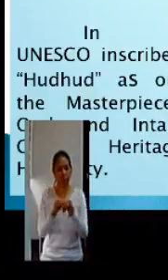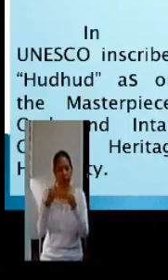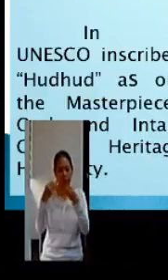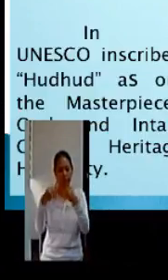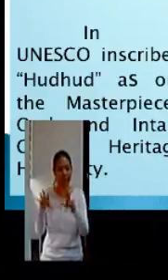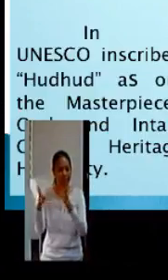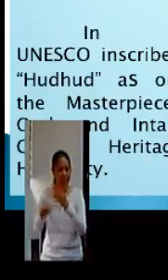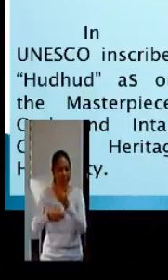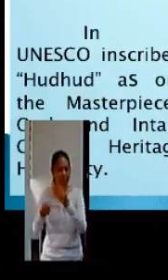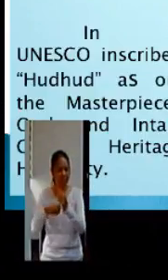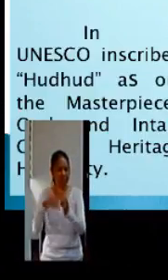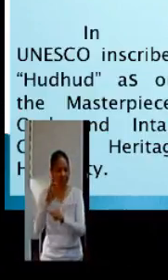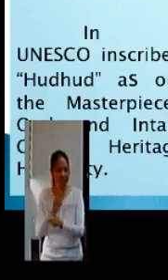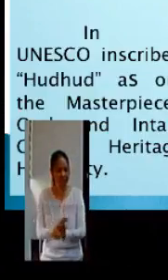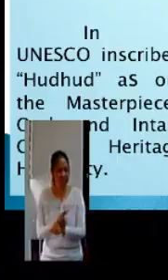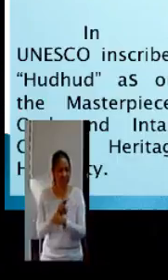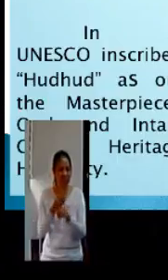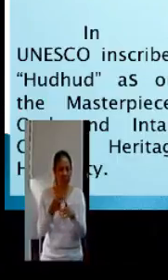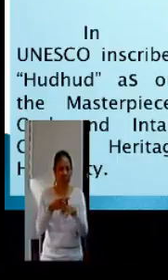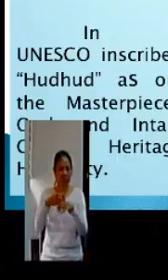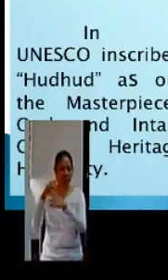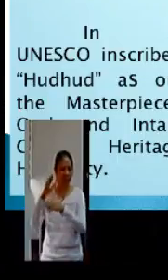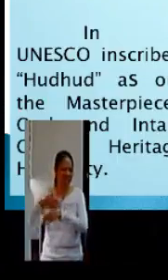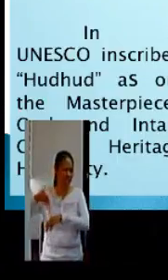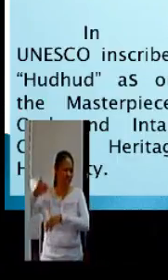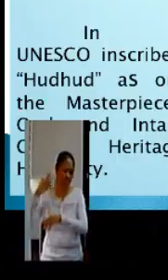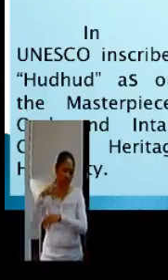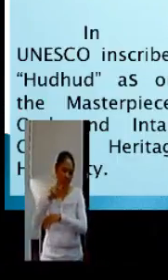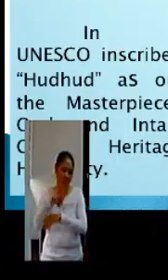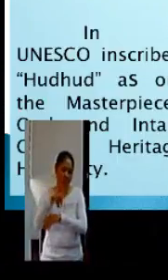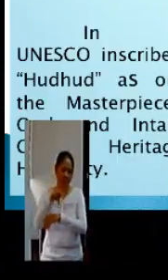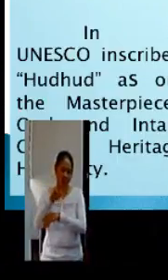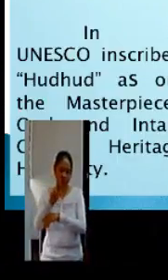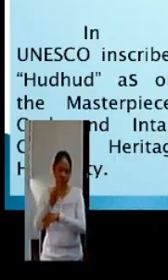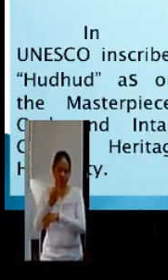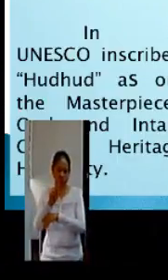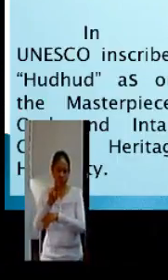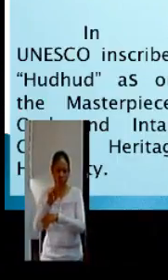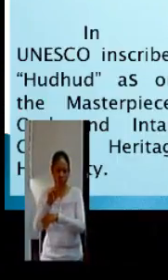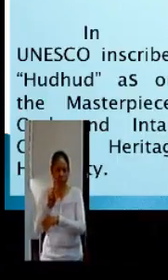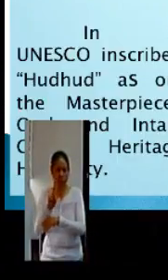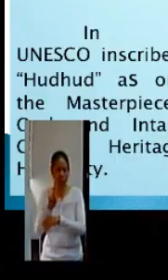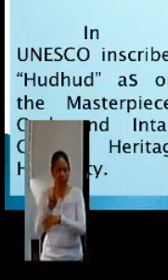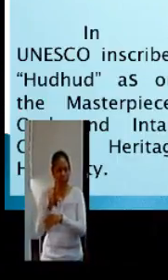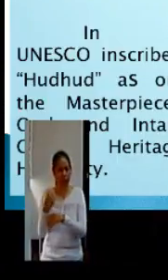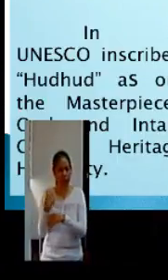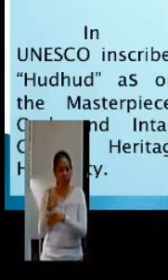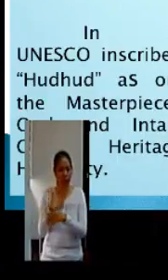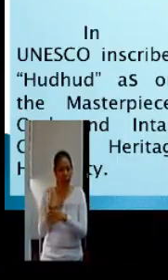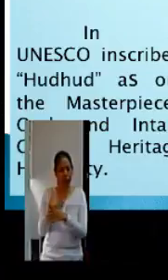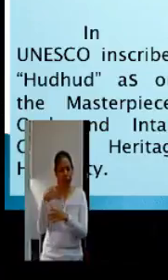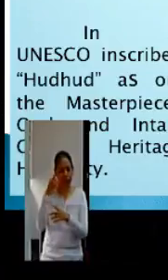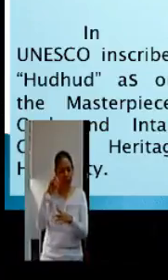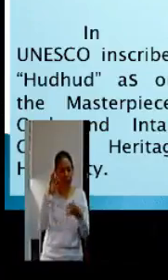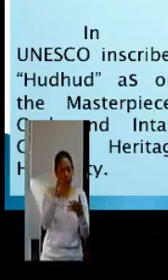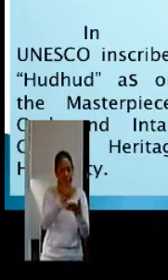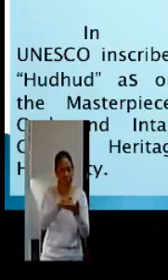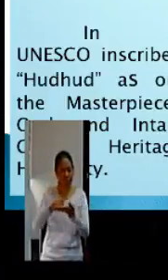ritual. The, in the last pundok of this year, our new secretary, Bernadette Romulo Puyat, attended